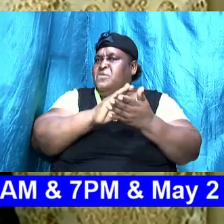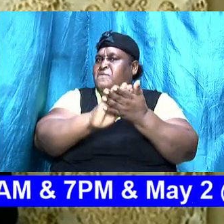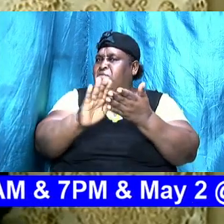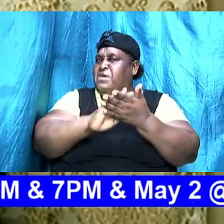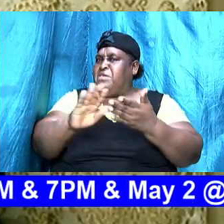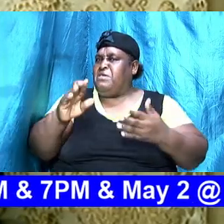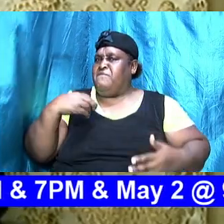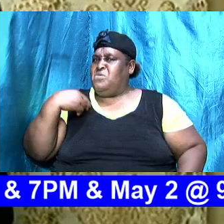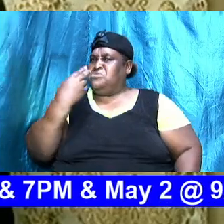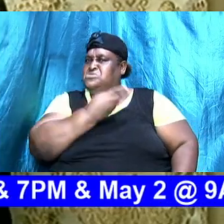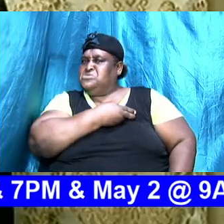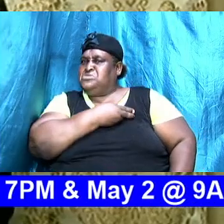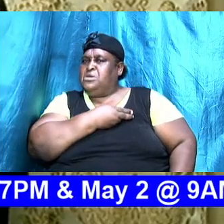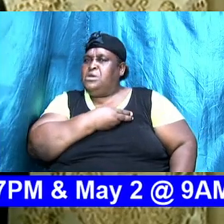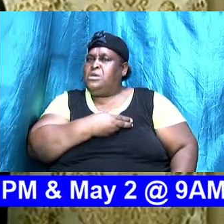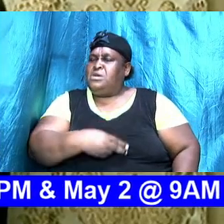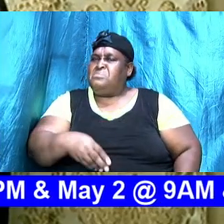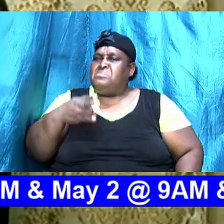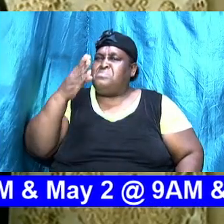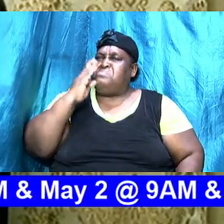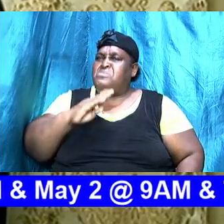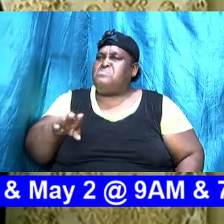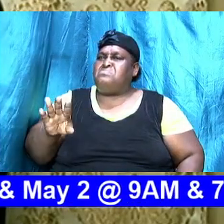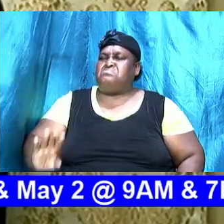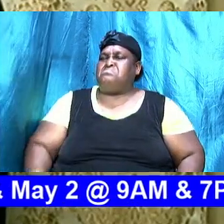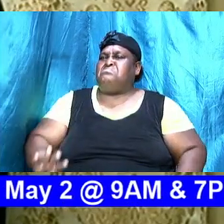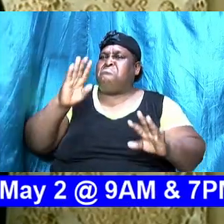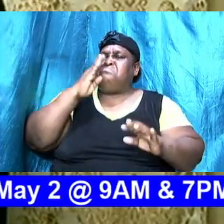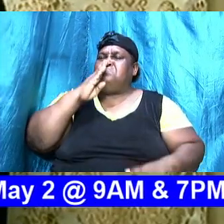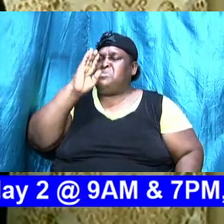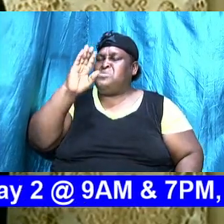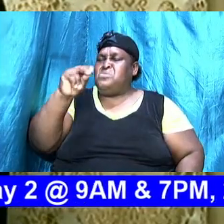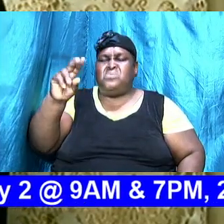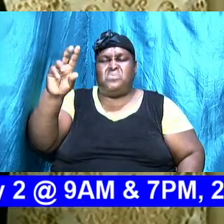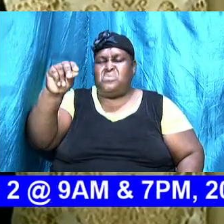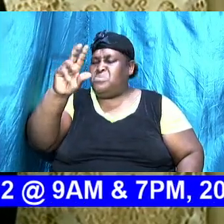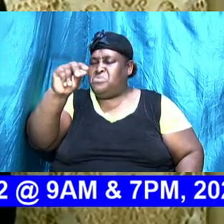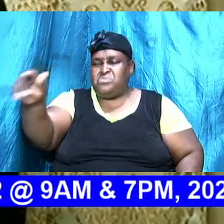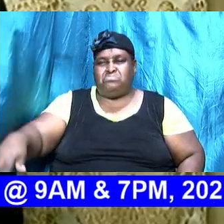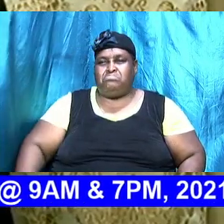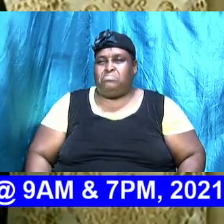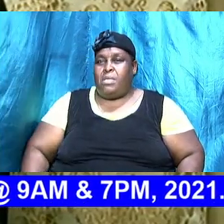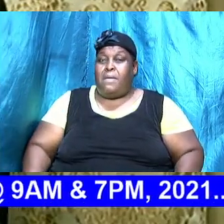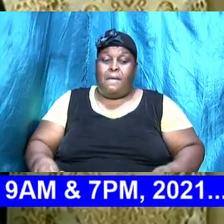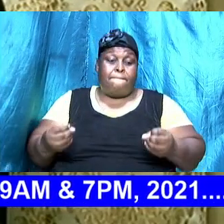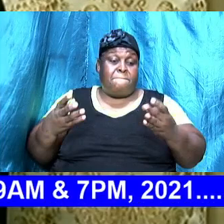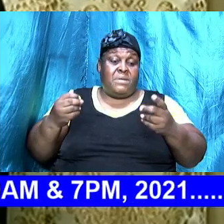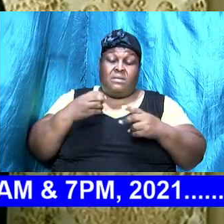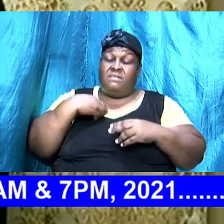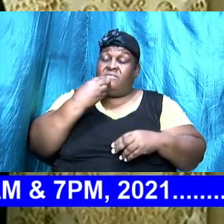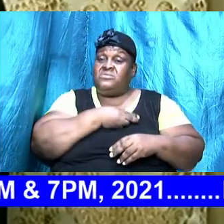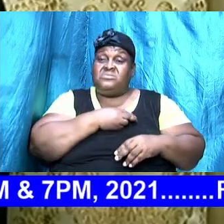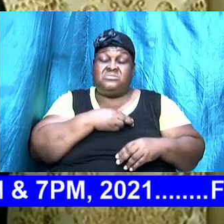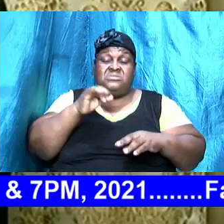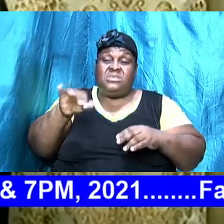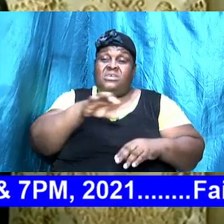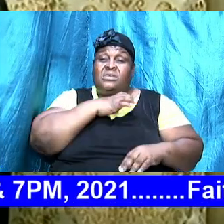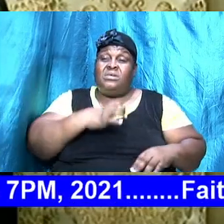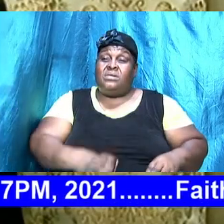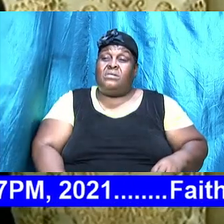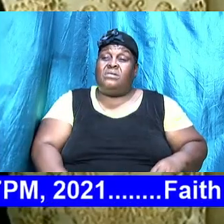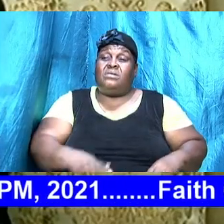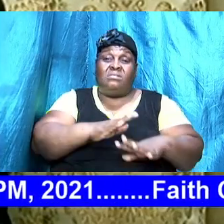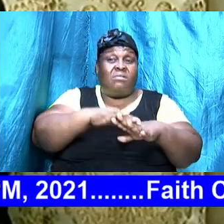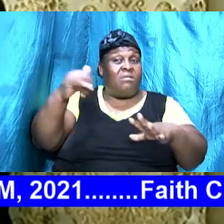have found? Because the Bible declares it. Many of us that are Christians and call